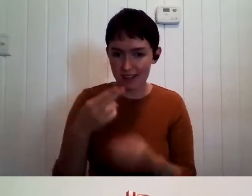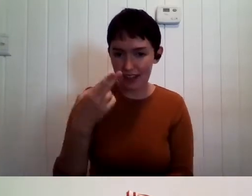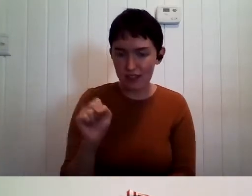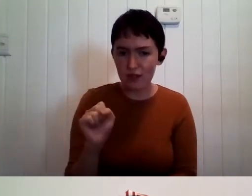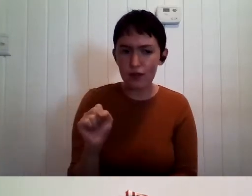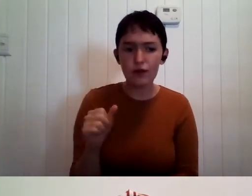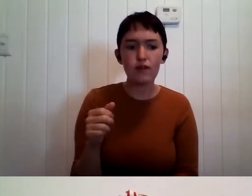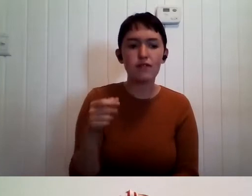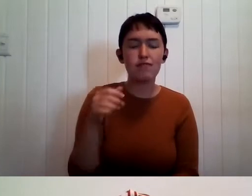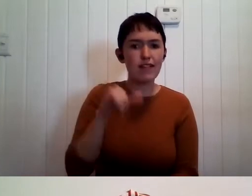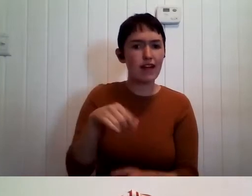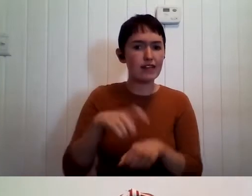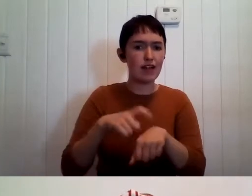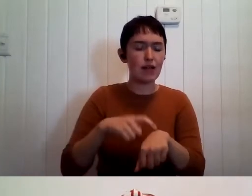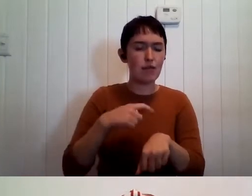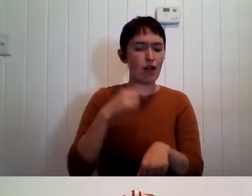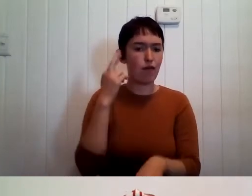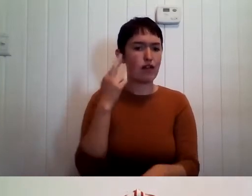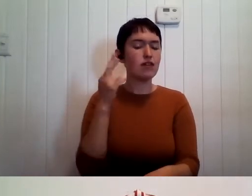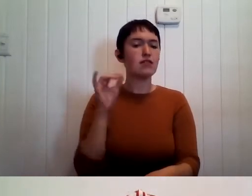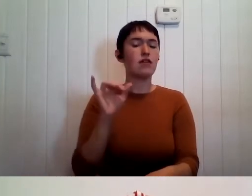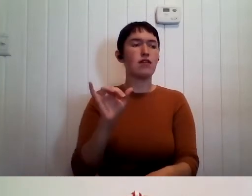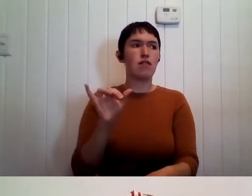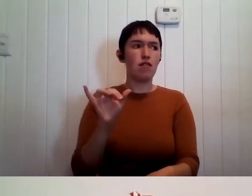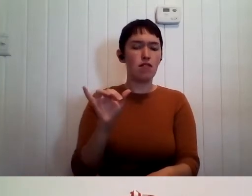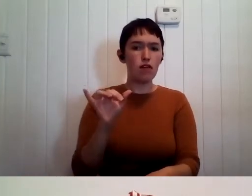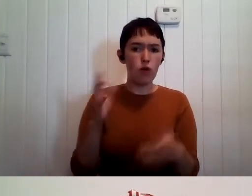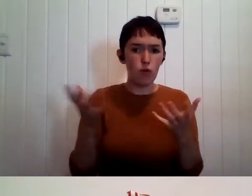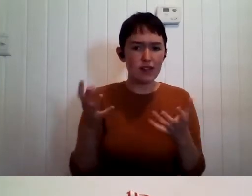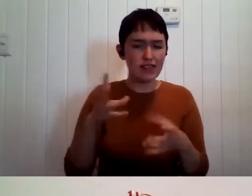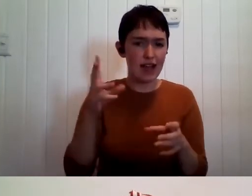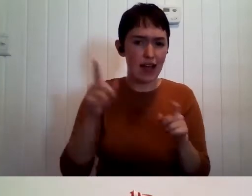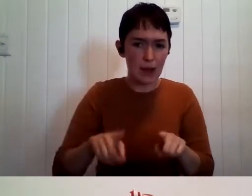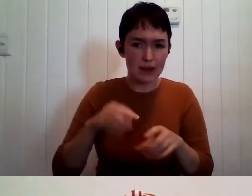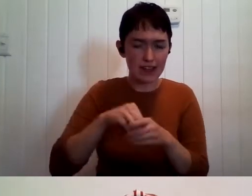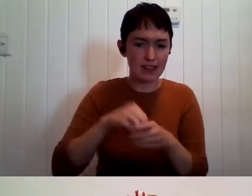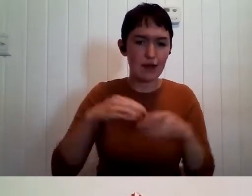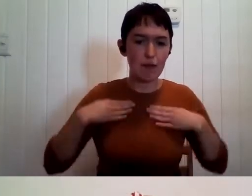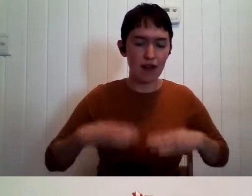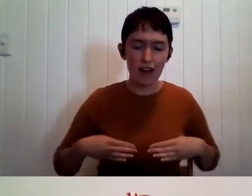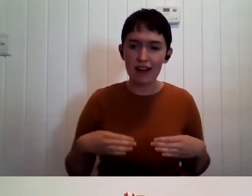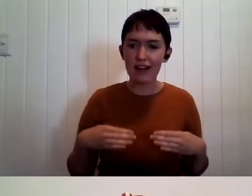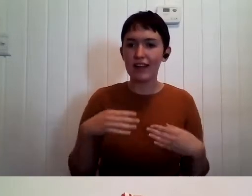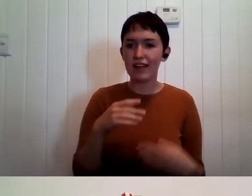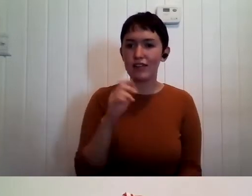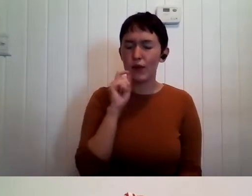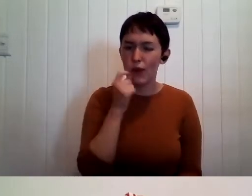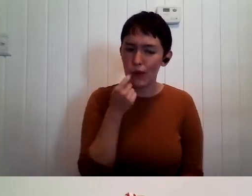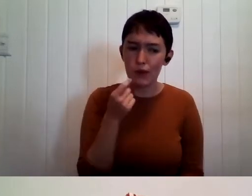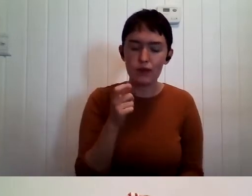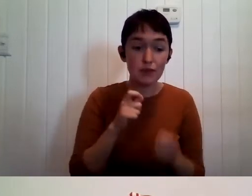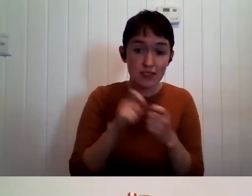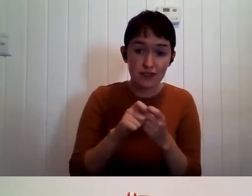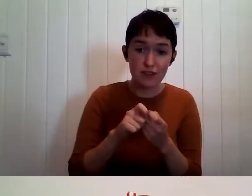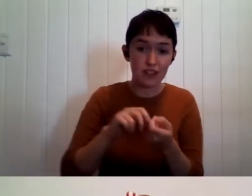me about like what is going on inside of our bodies and how cool that is, especially when we talked about genetics. And then